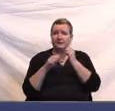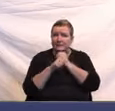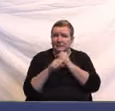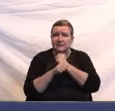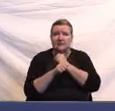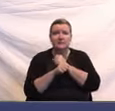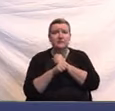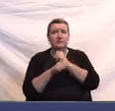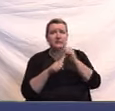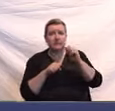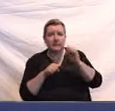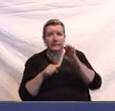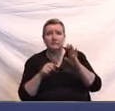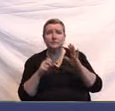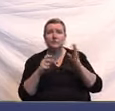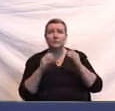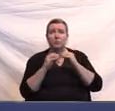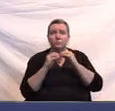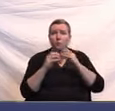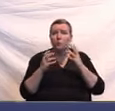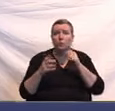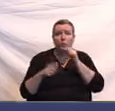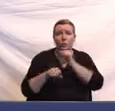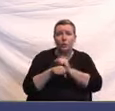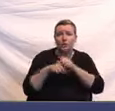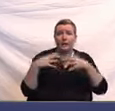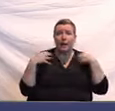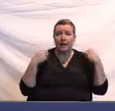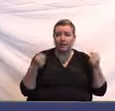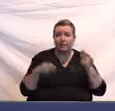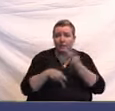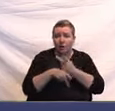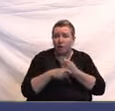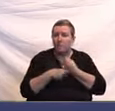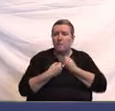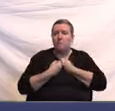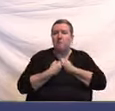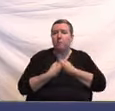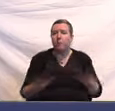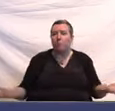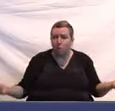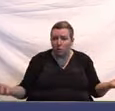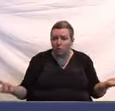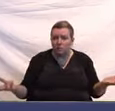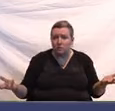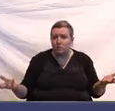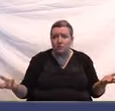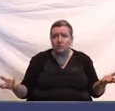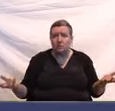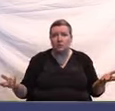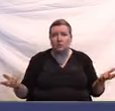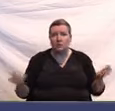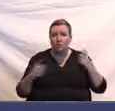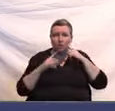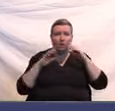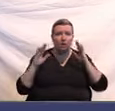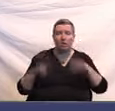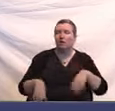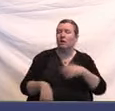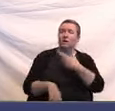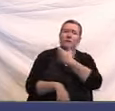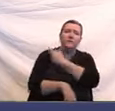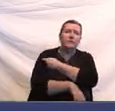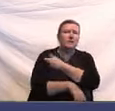these institutions, the irresponsibility of not getting vaccinated, among other